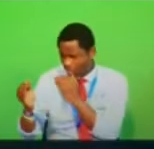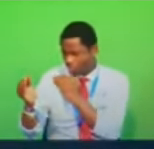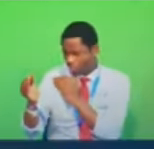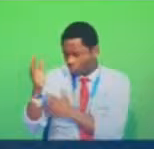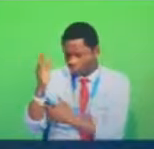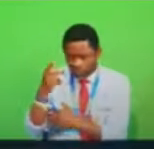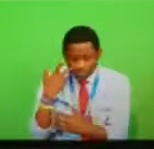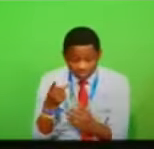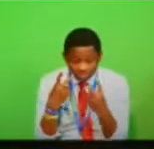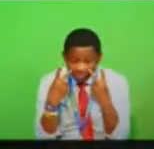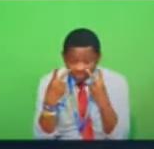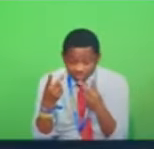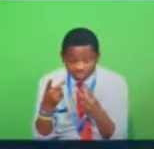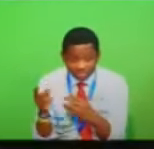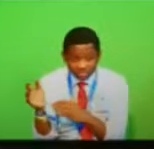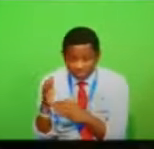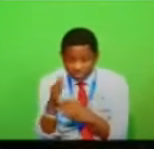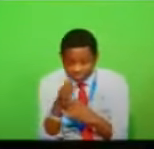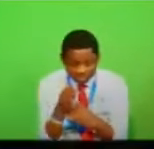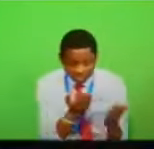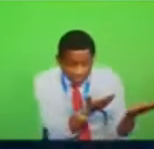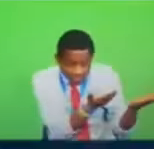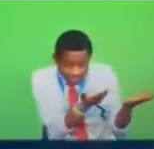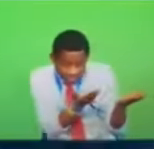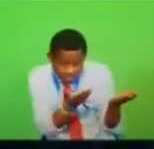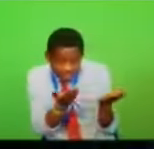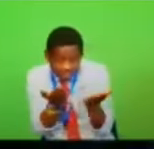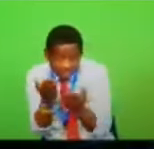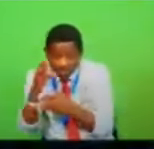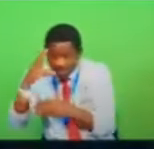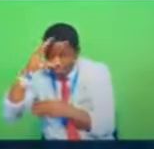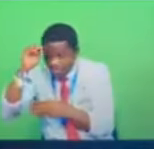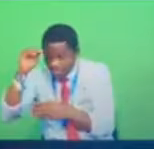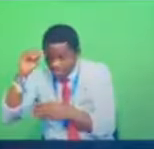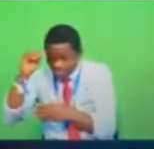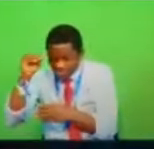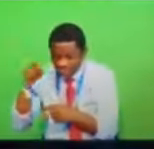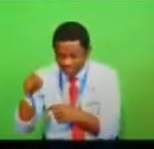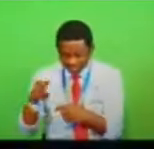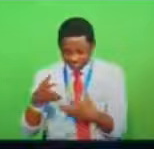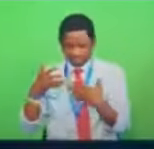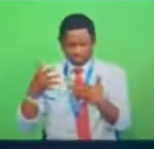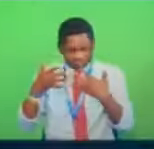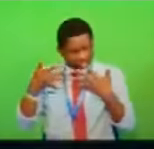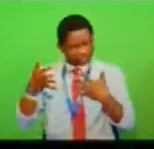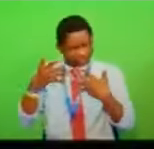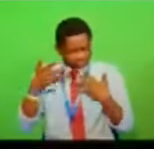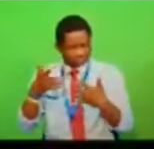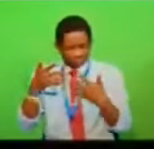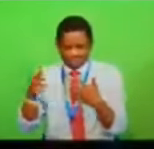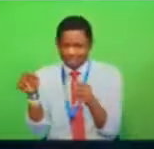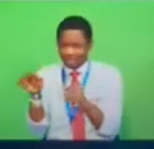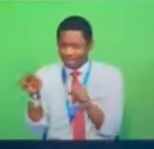a man smelling fishy, for them, he was smelling divine. He was smelling